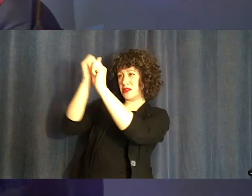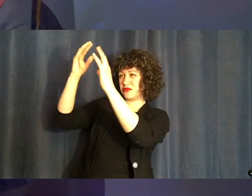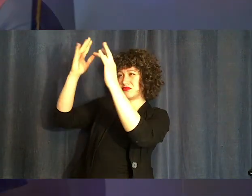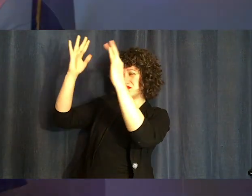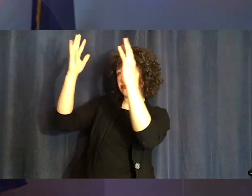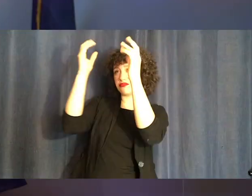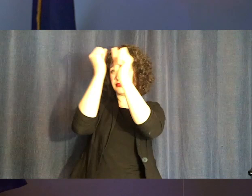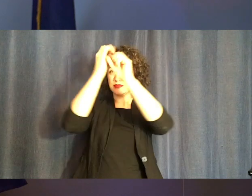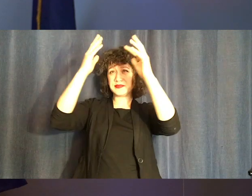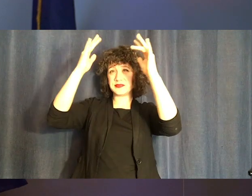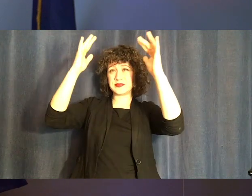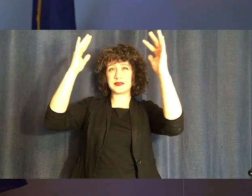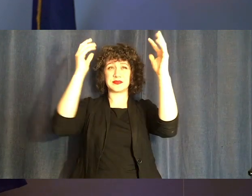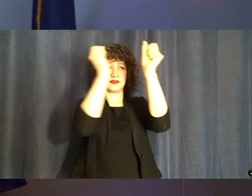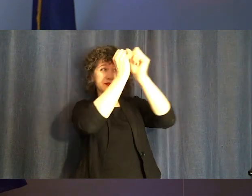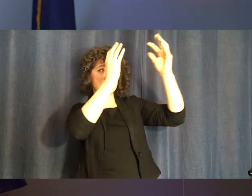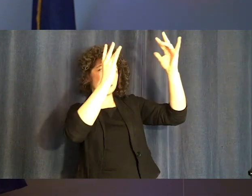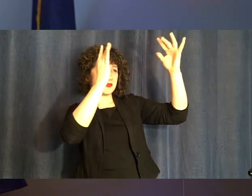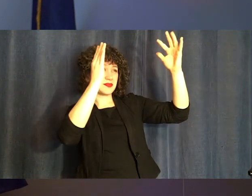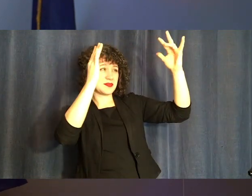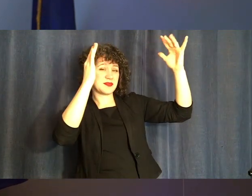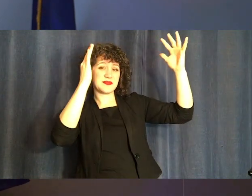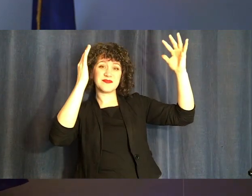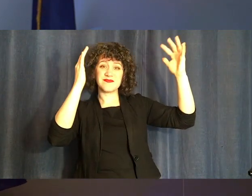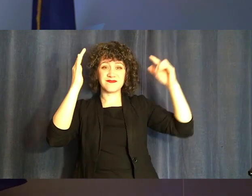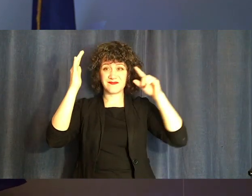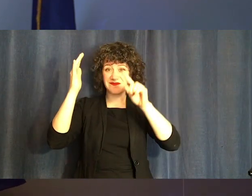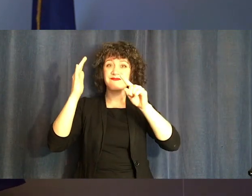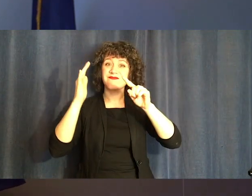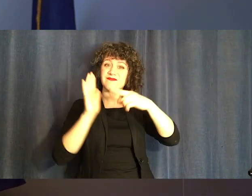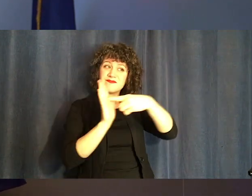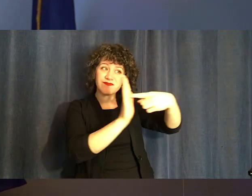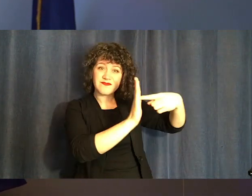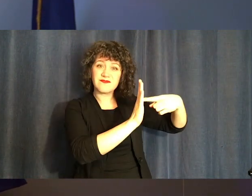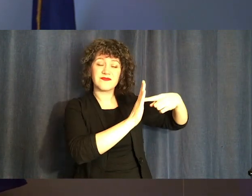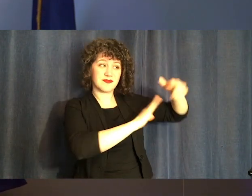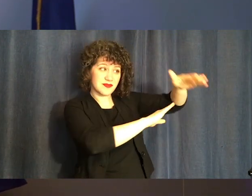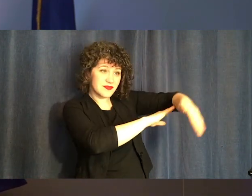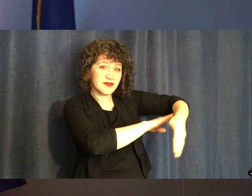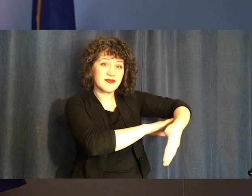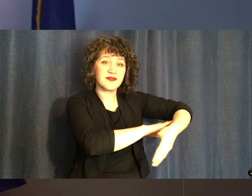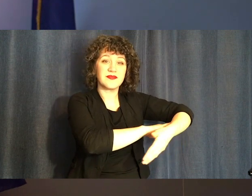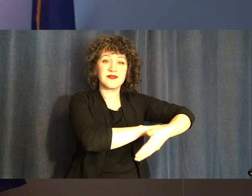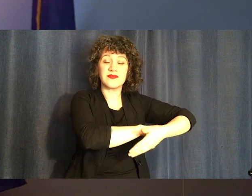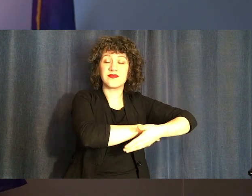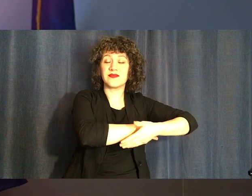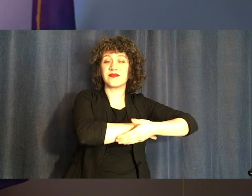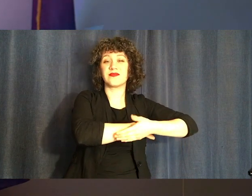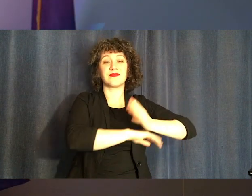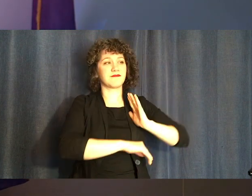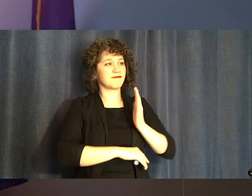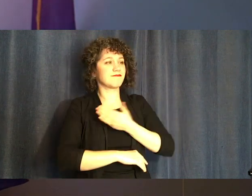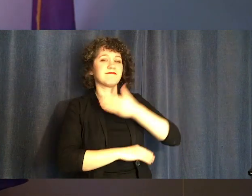bombs bursting in air, gave proof through the